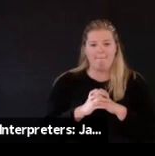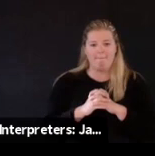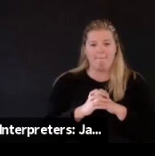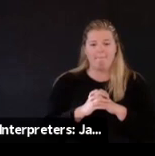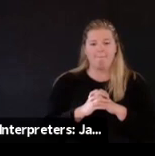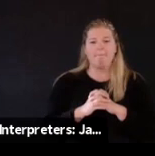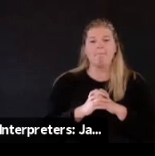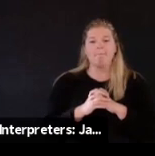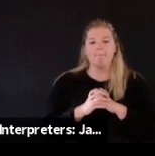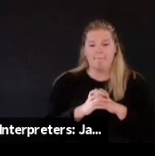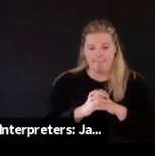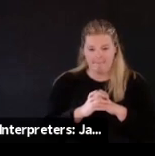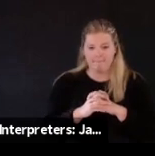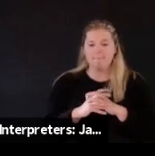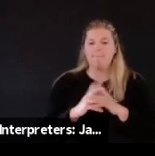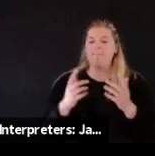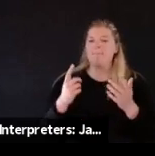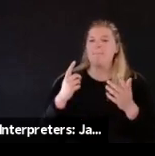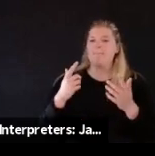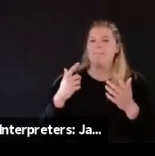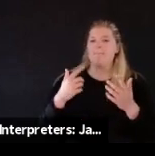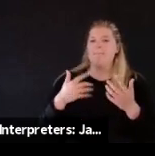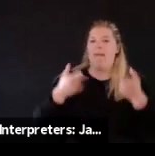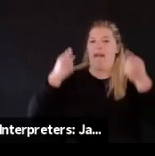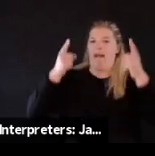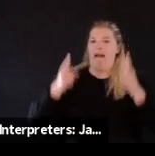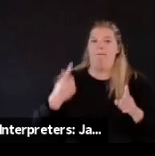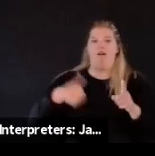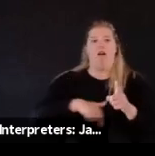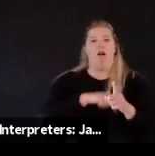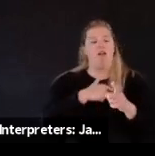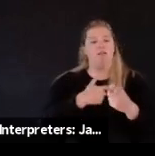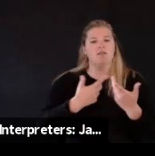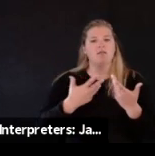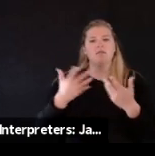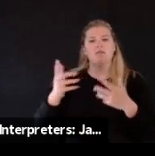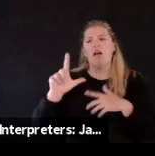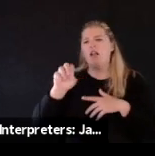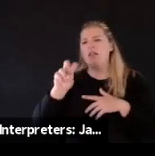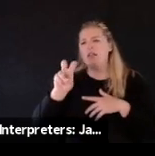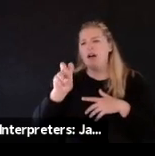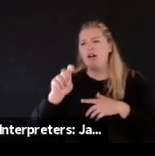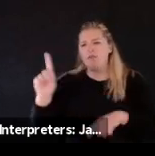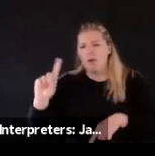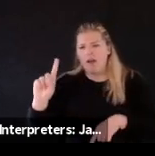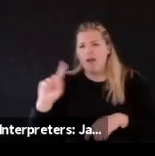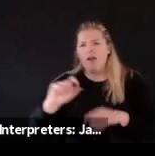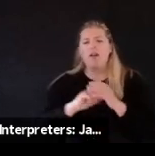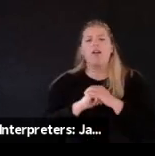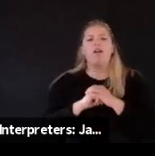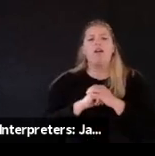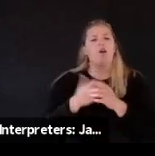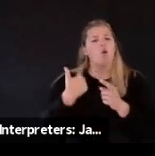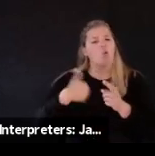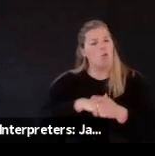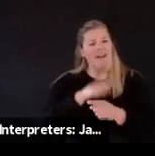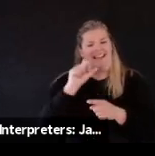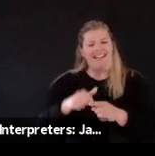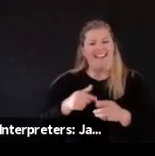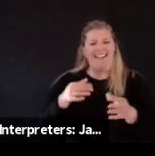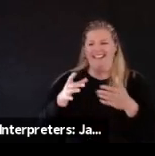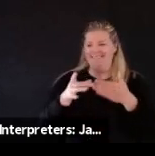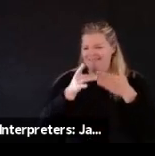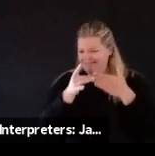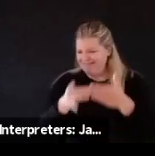What have we come to? Where is the love? We need